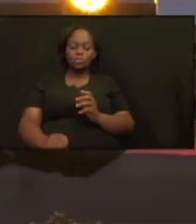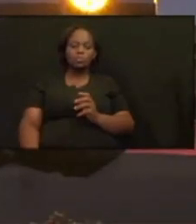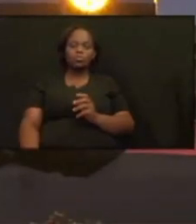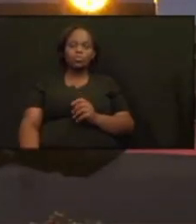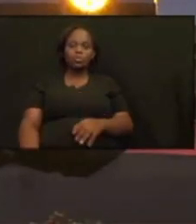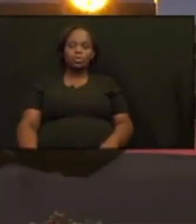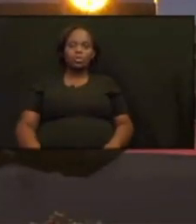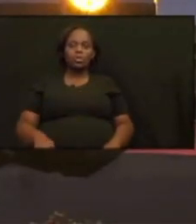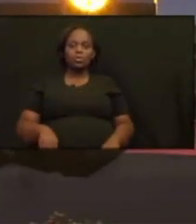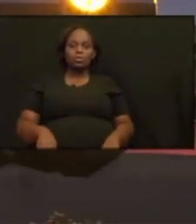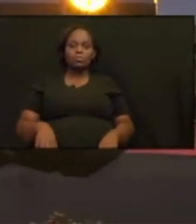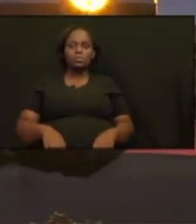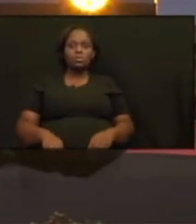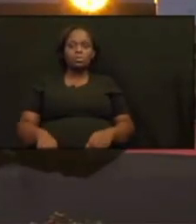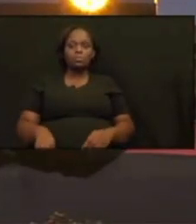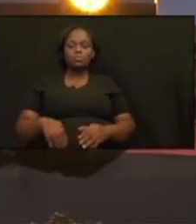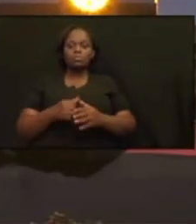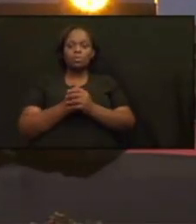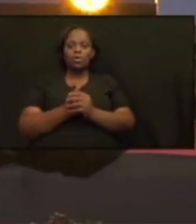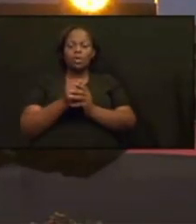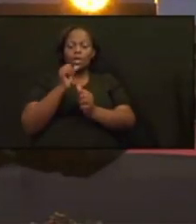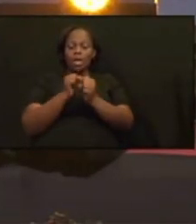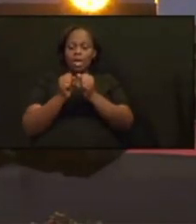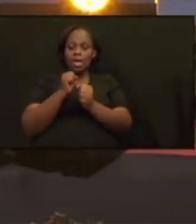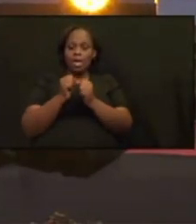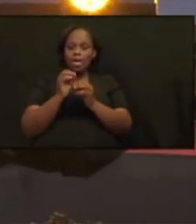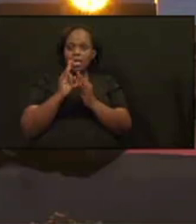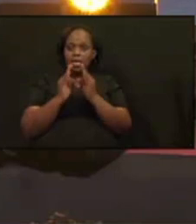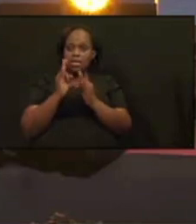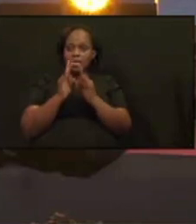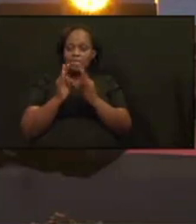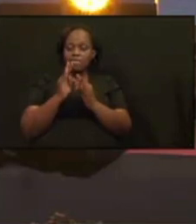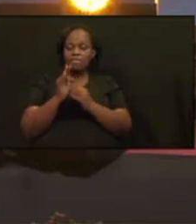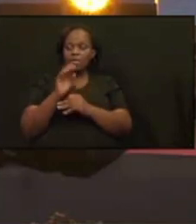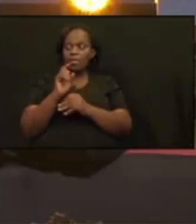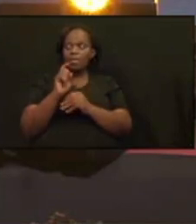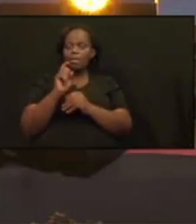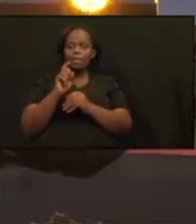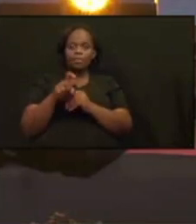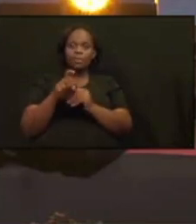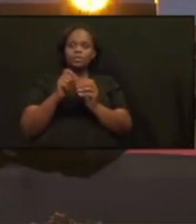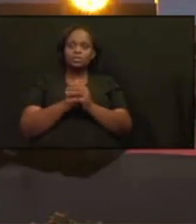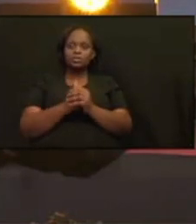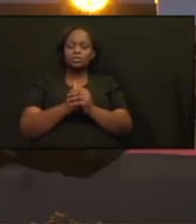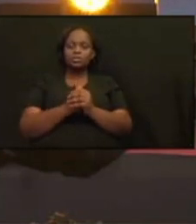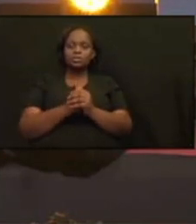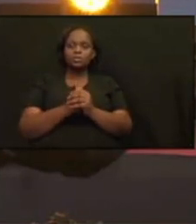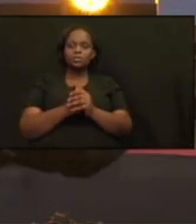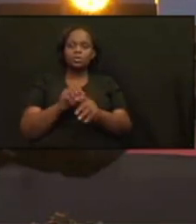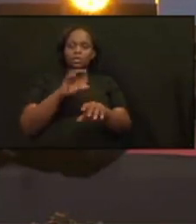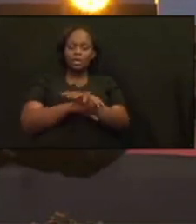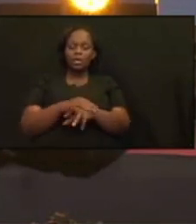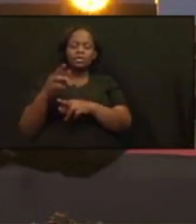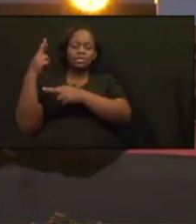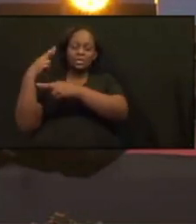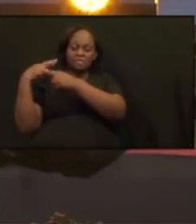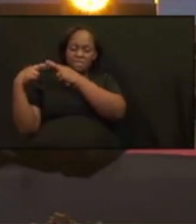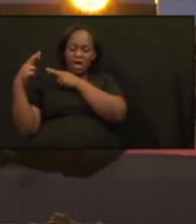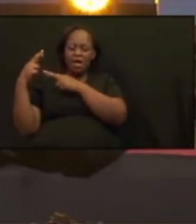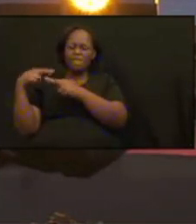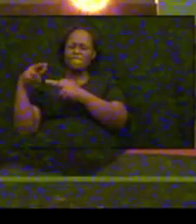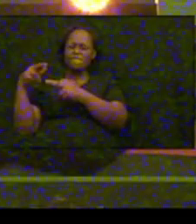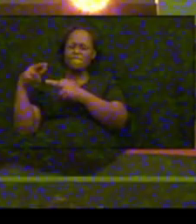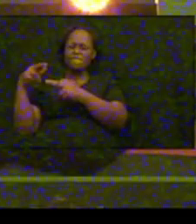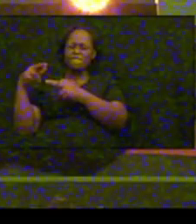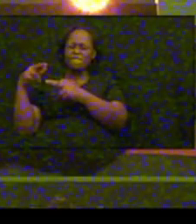Actual revival, genuinely, it will take more than just an outpouring with healings and miracles.